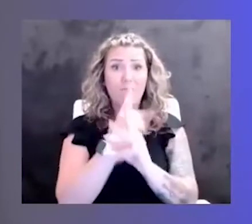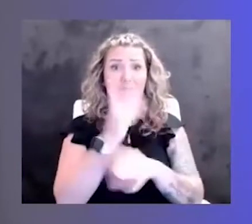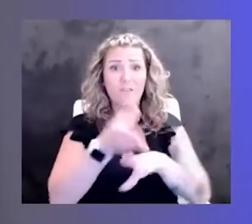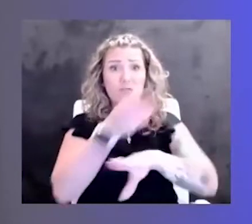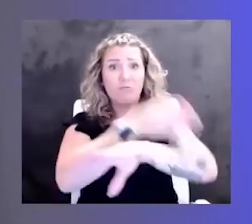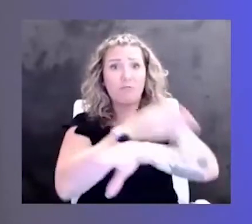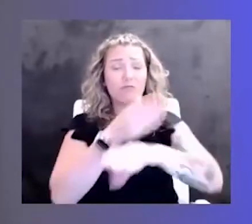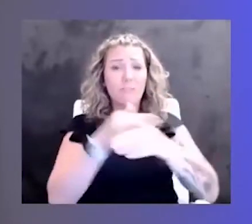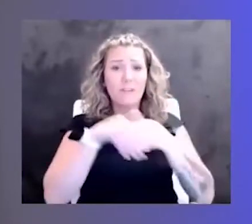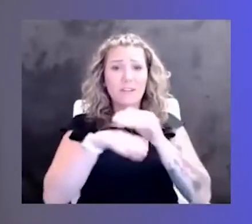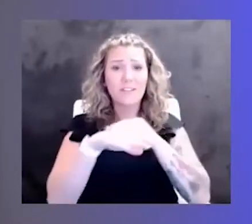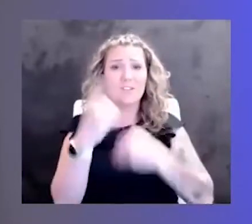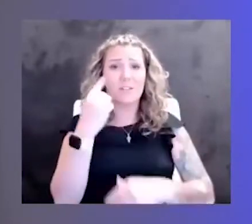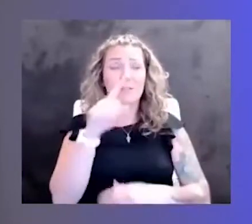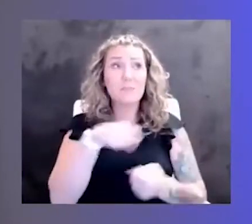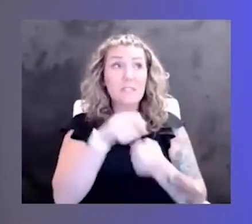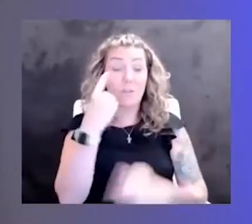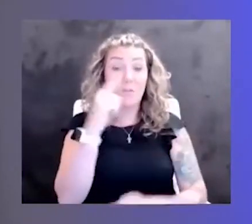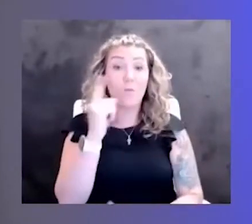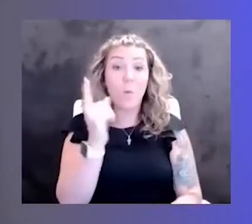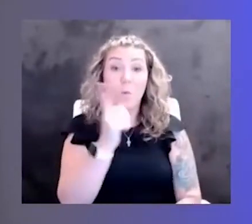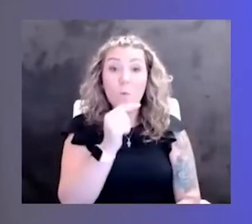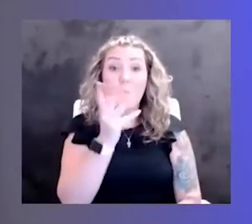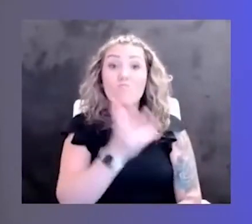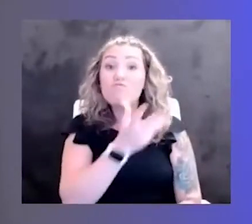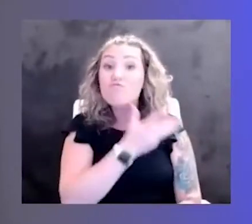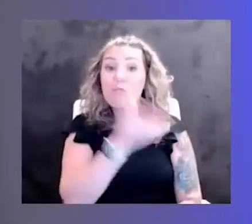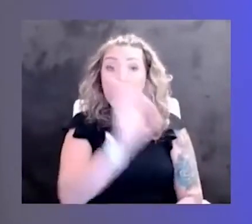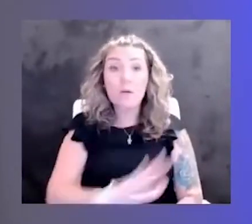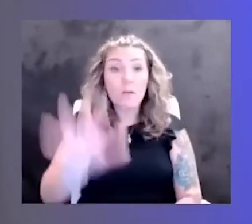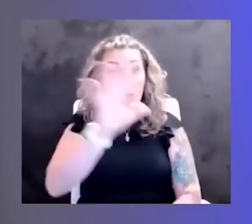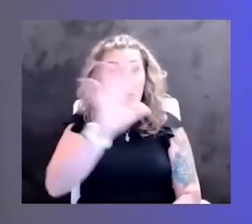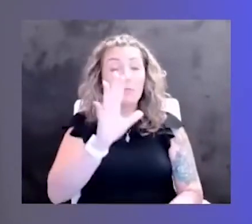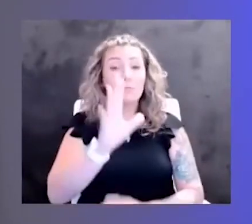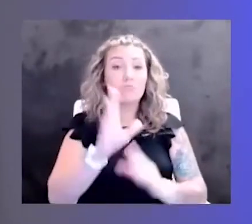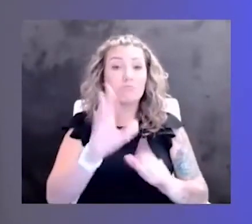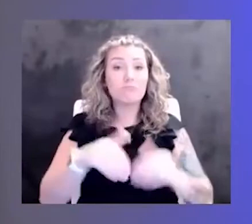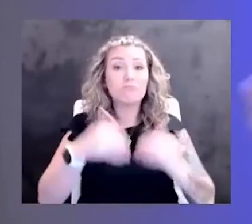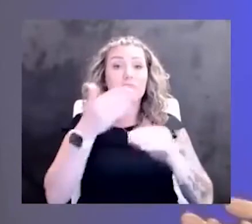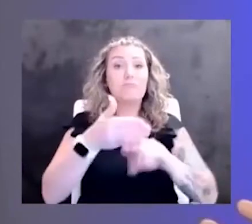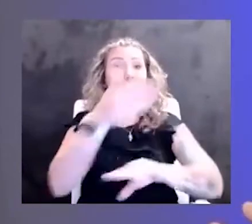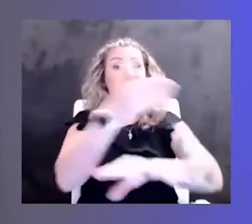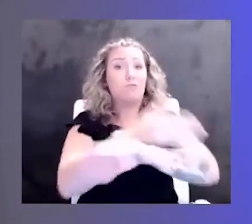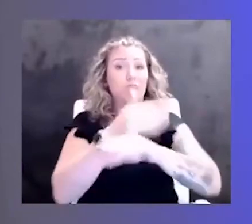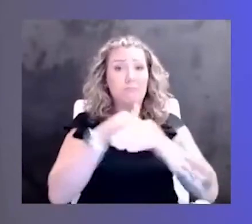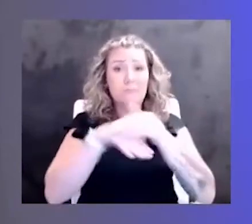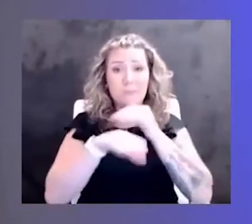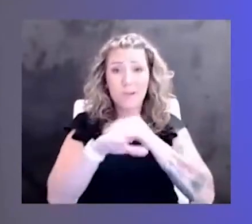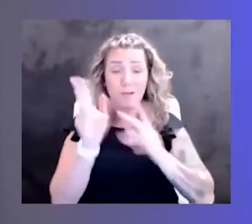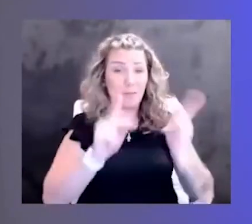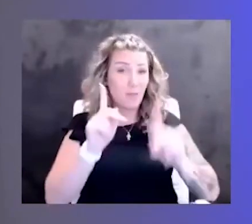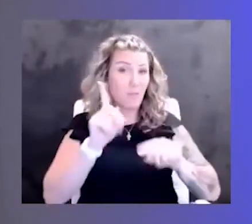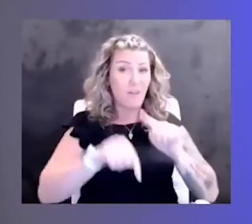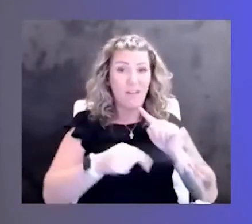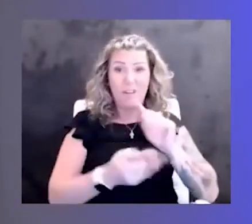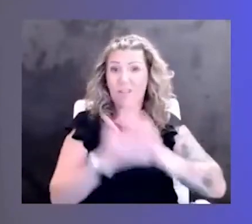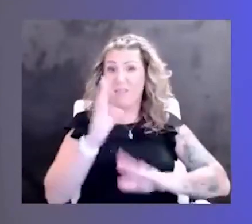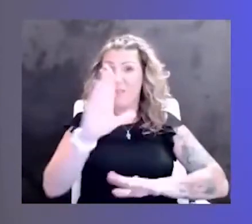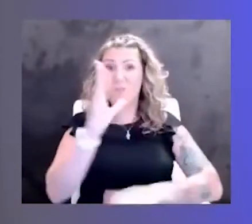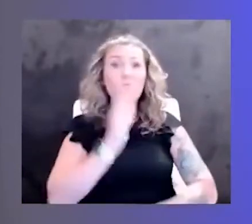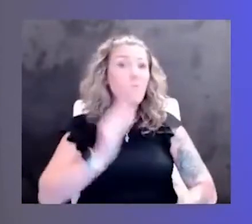rural communities. We've seen increased access for folks who are unable to leave their home for one reason or another,